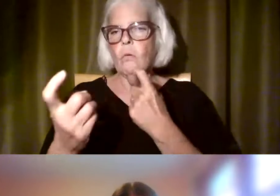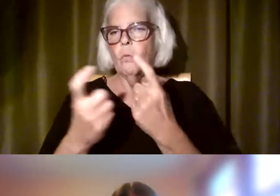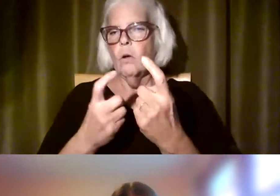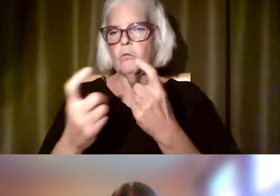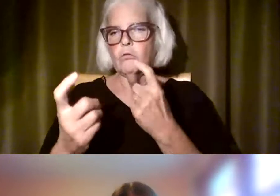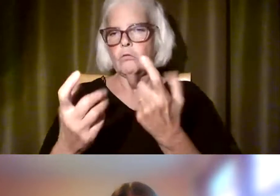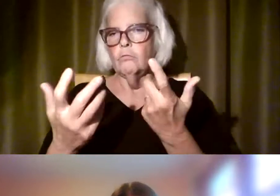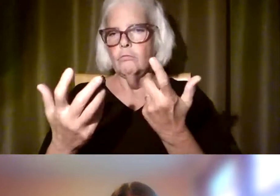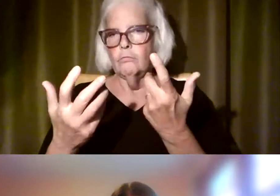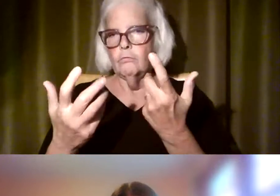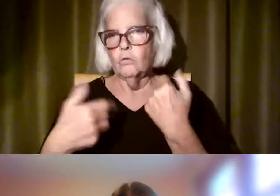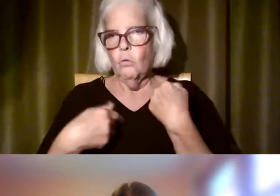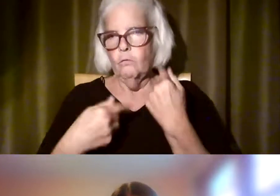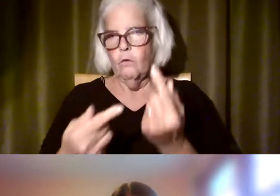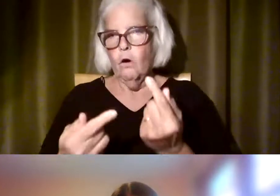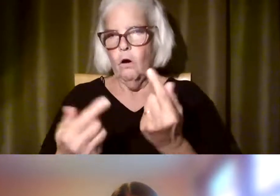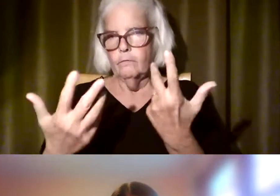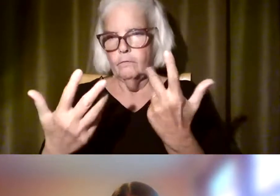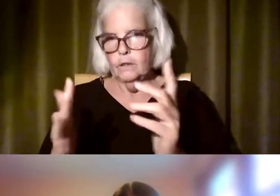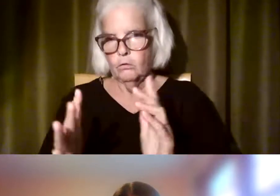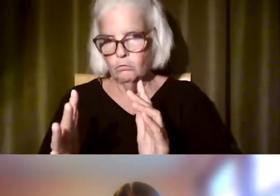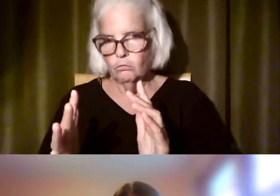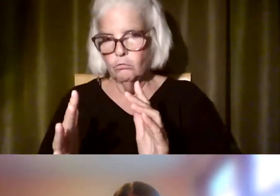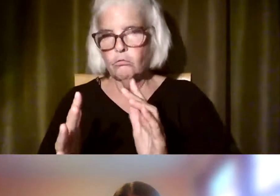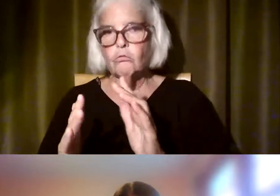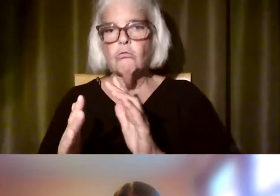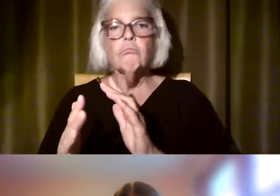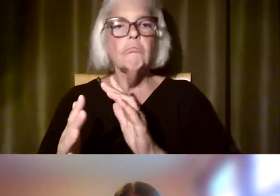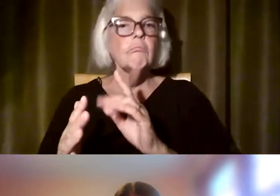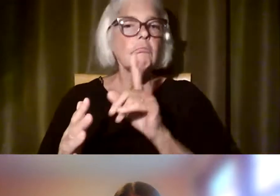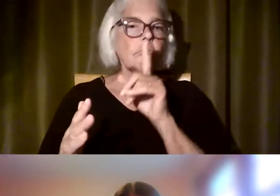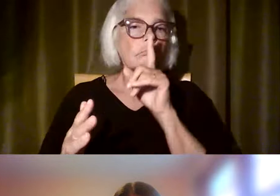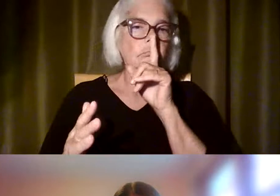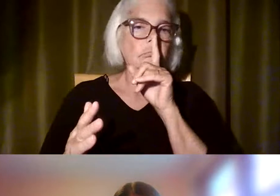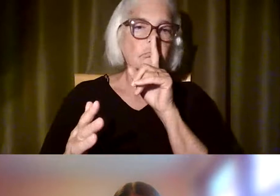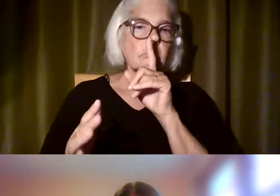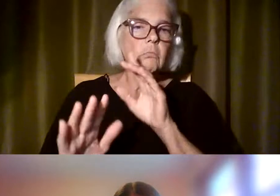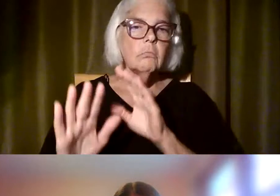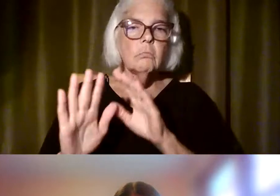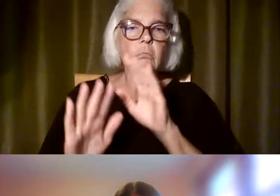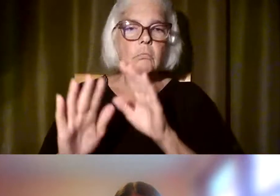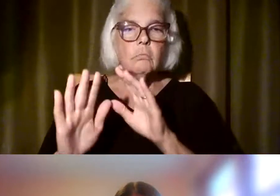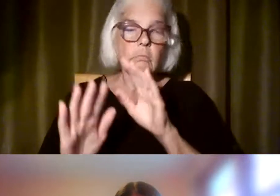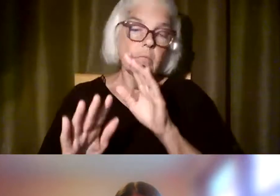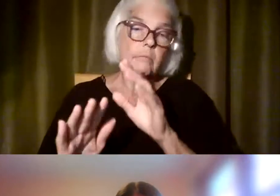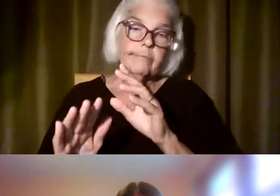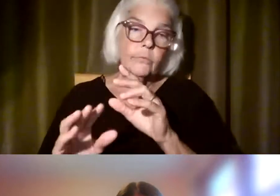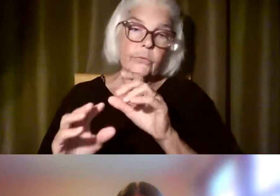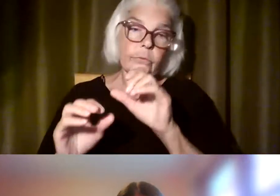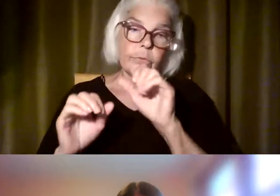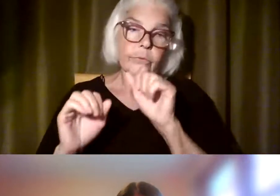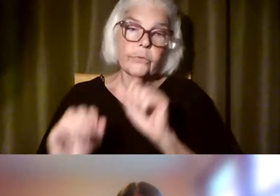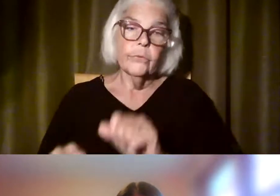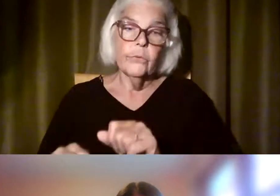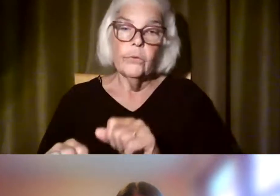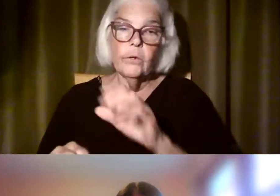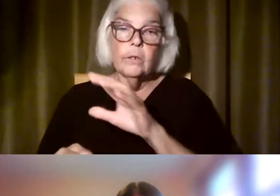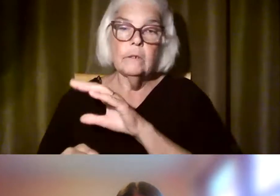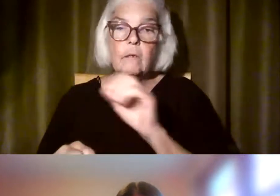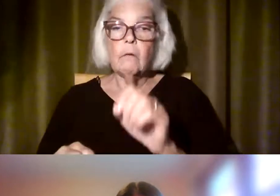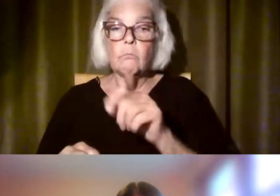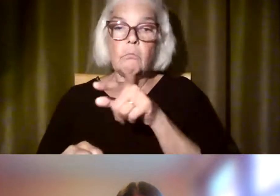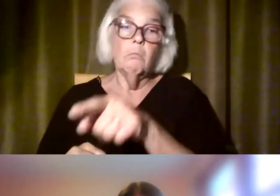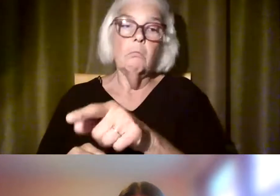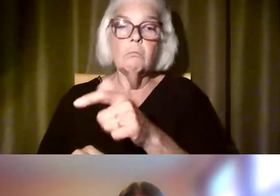do feel free if folks want to ask their questions verbally to come on the microphone. Otherwise, I know you had a few other things you wanted to highlight